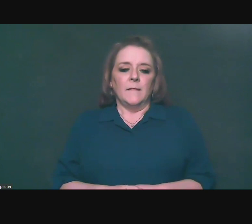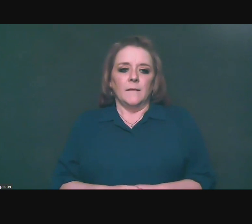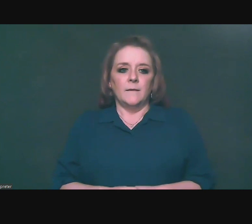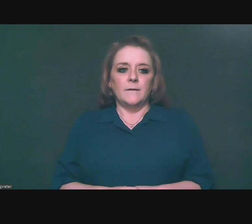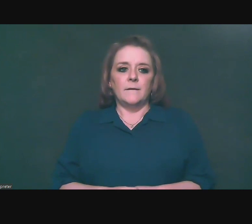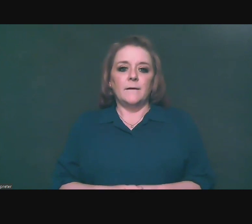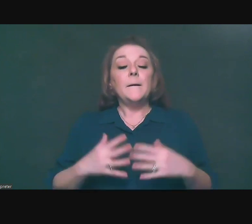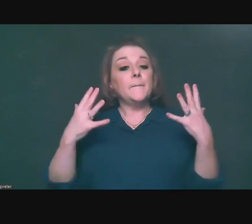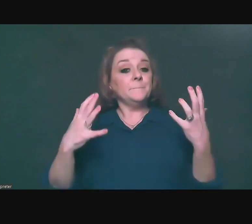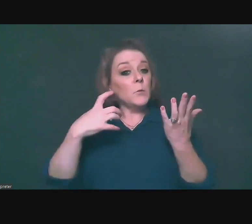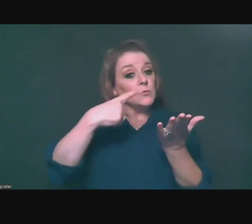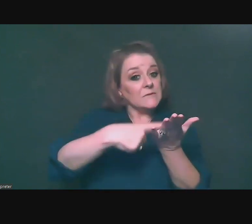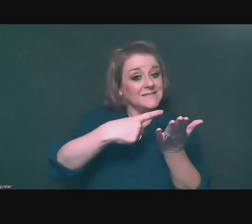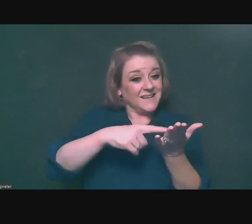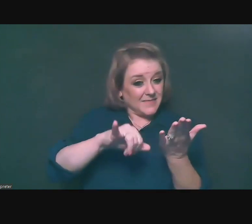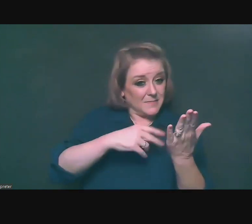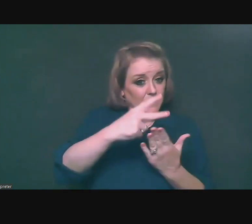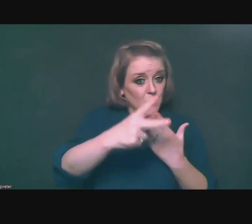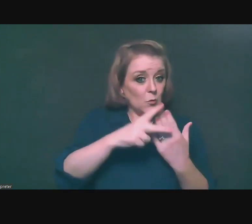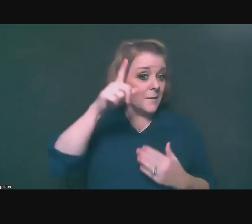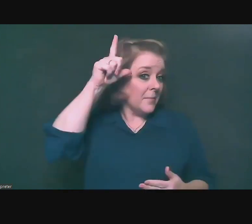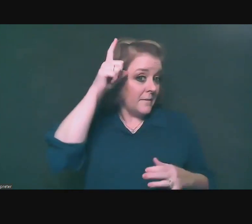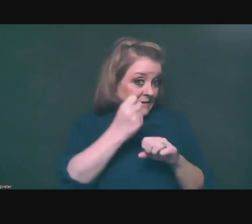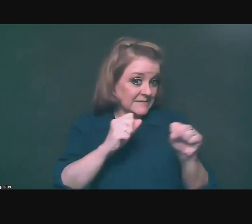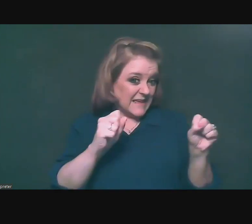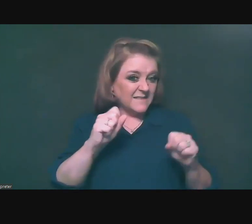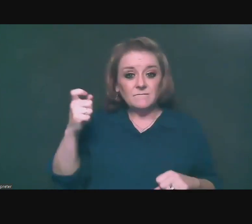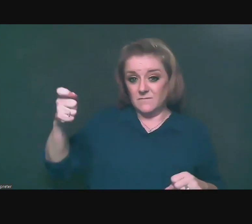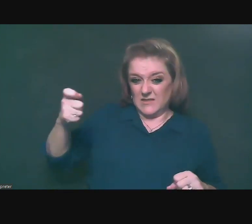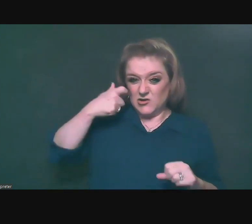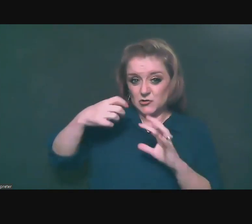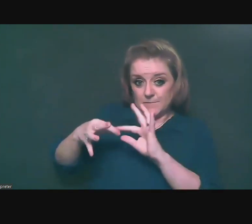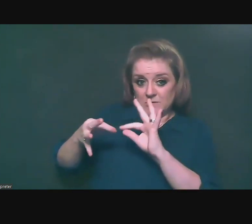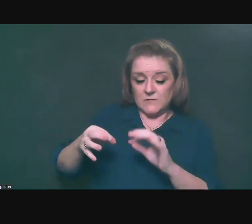talk about Lubbock Safe. Judge Parish mentioned that. We have